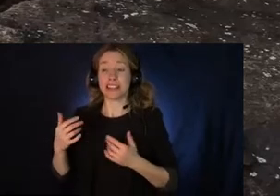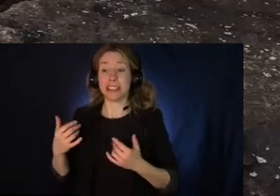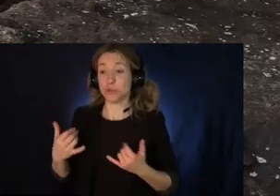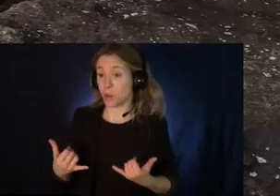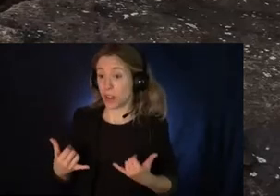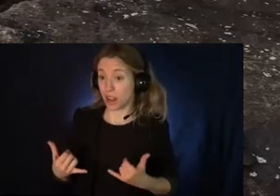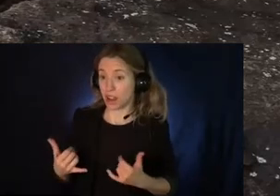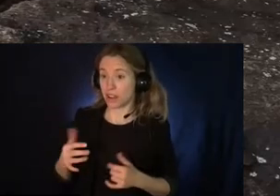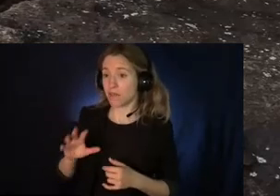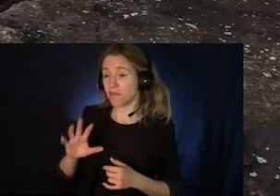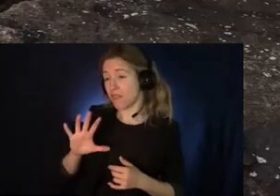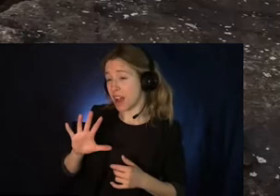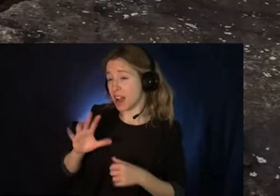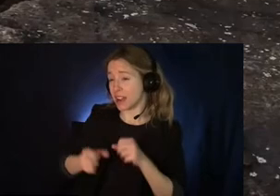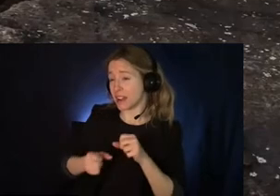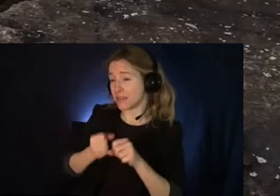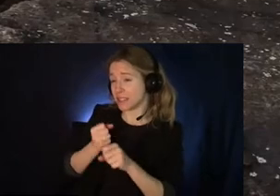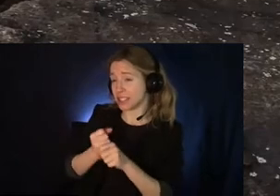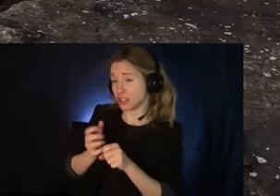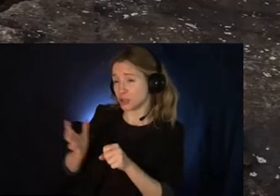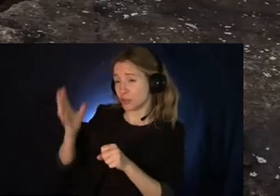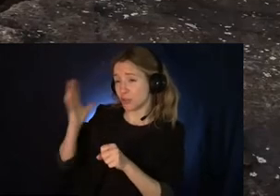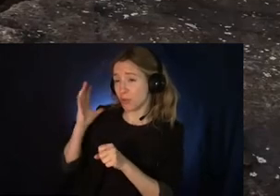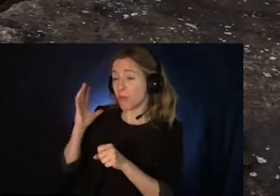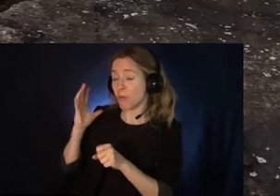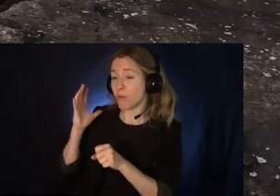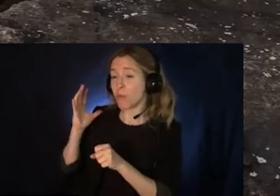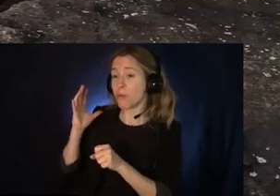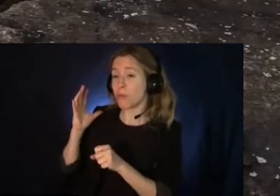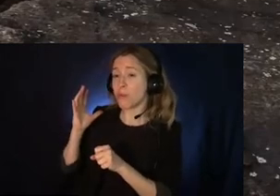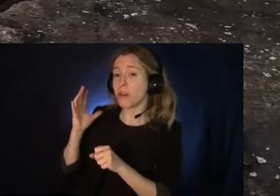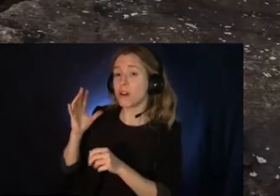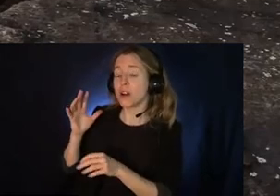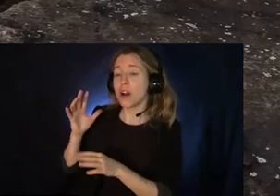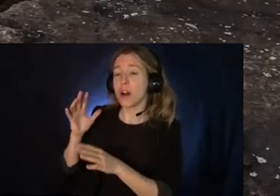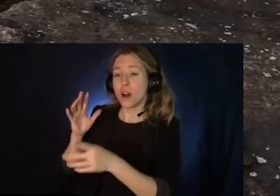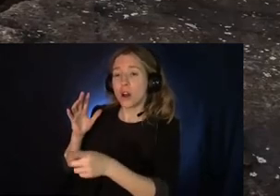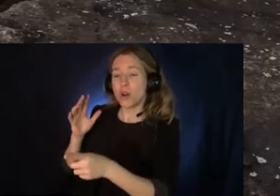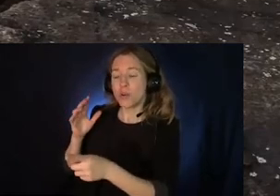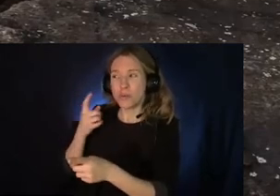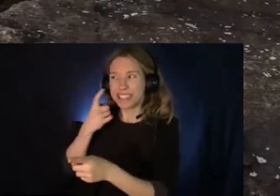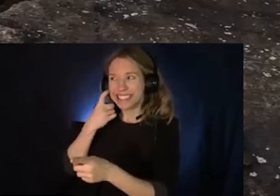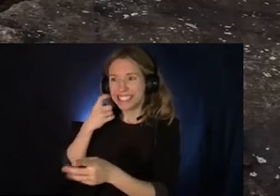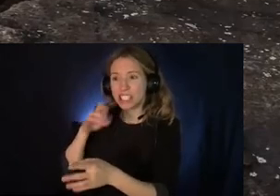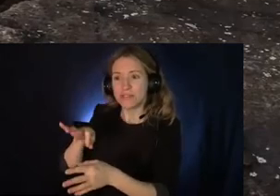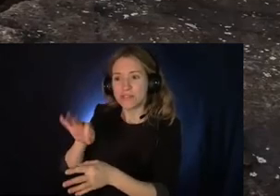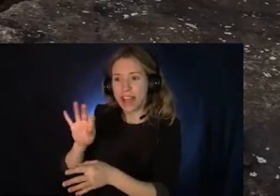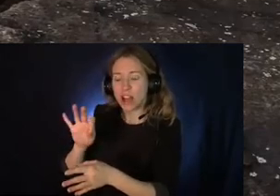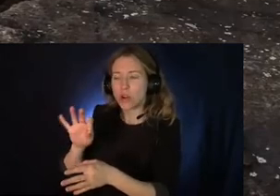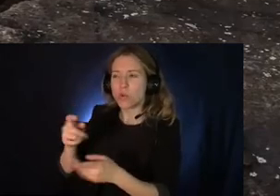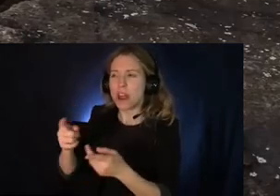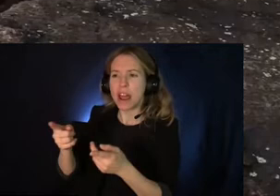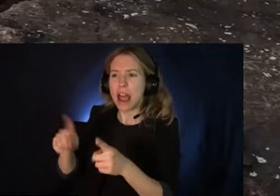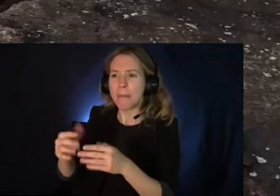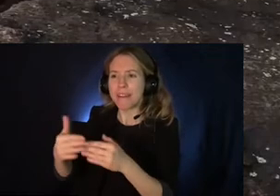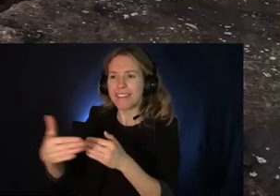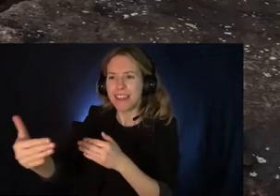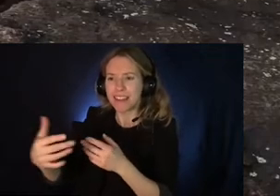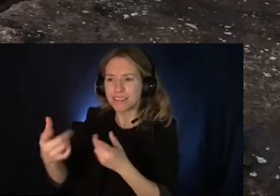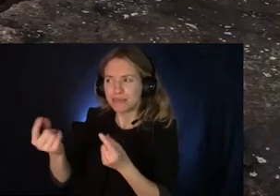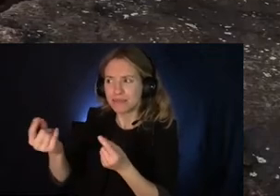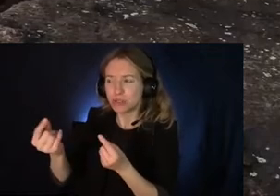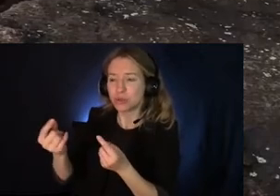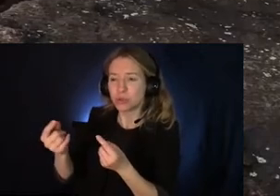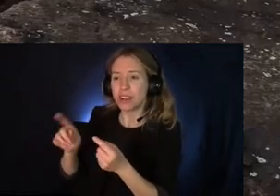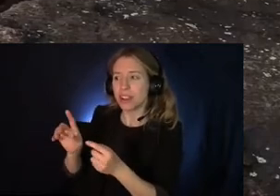we found the rest of his journey, and he ended up in Syria, and he built a boys'